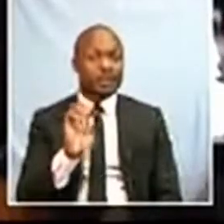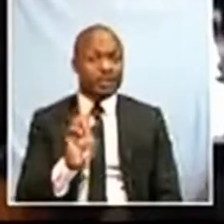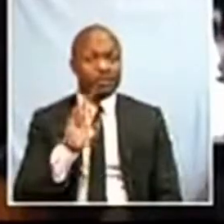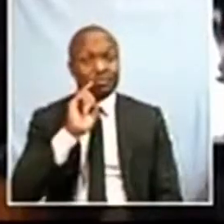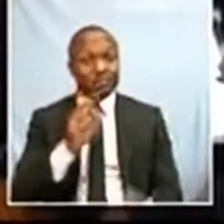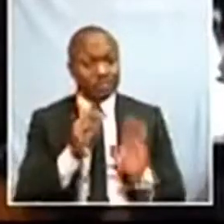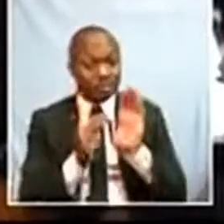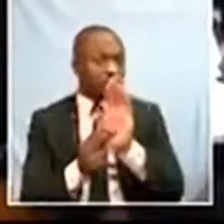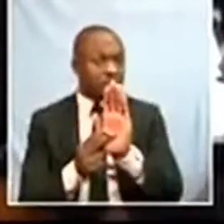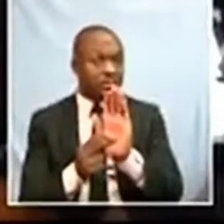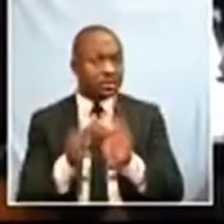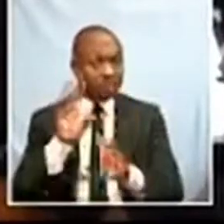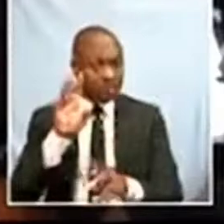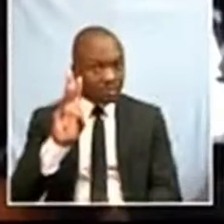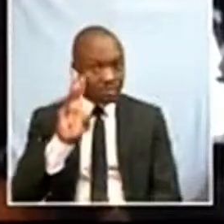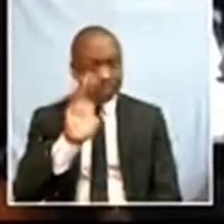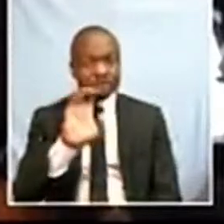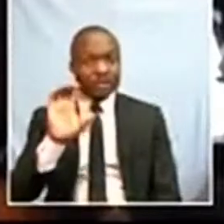show